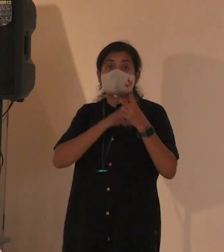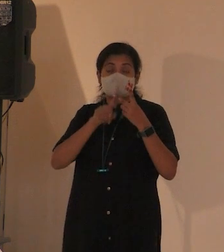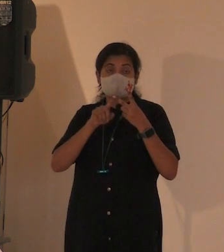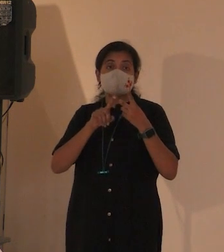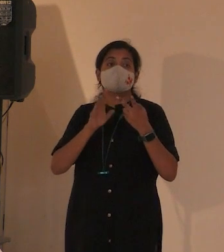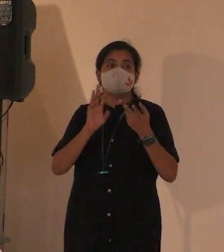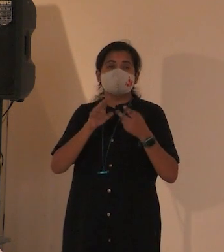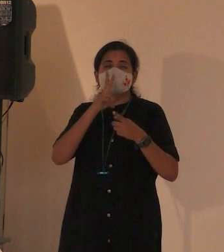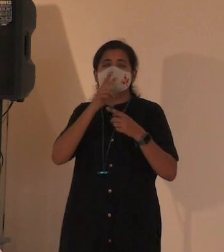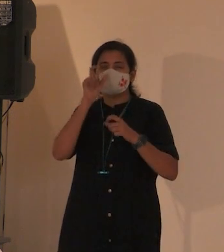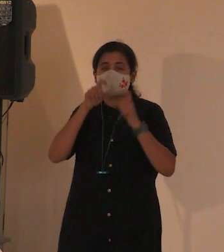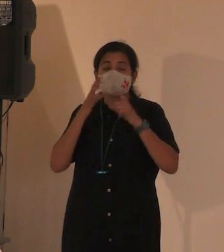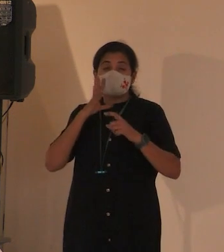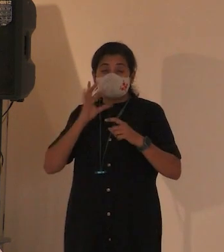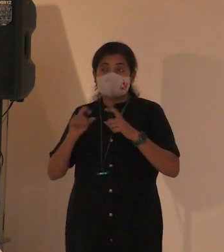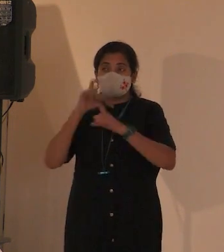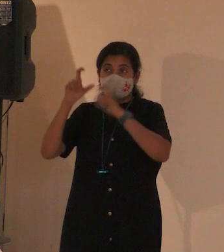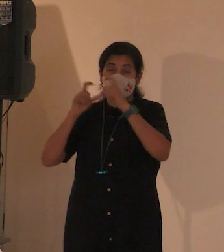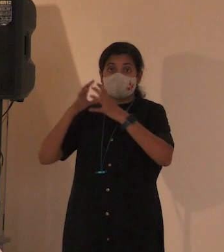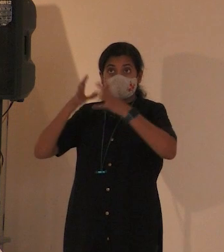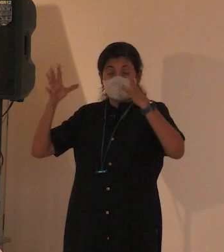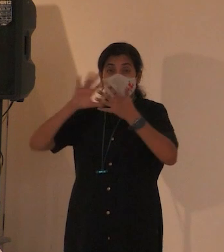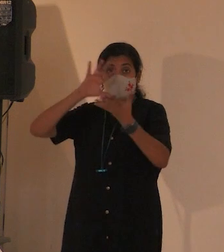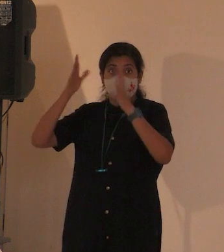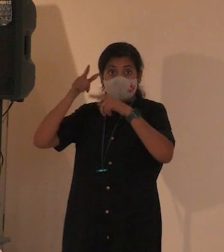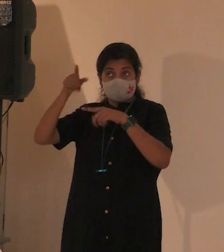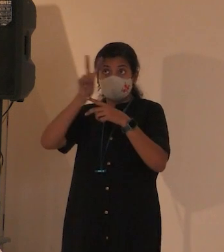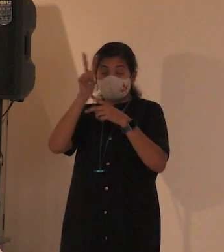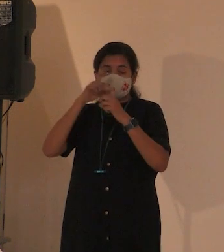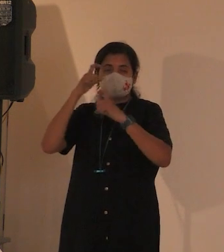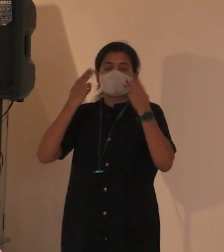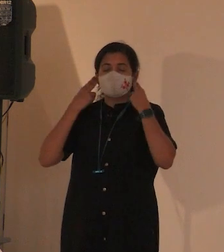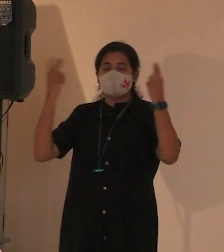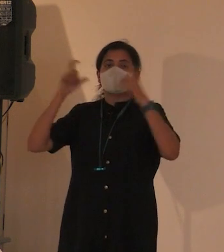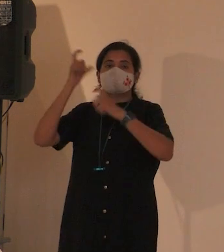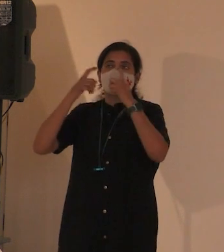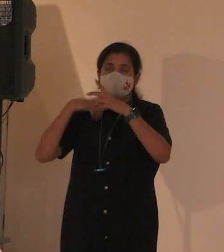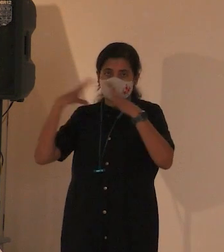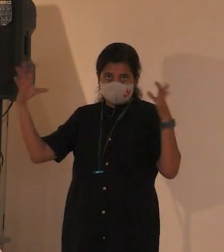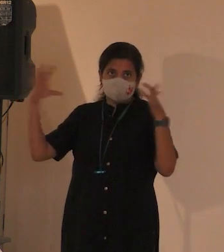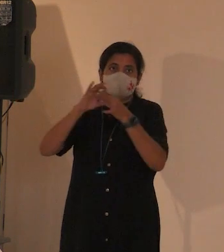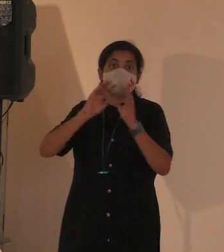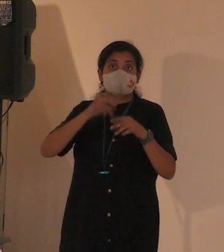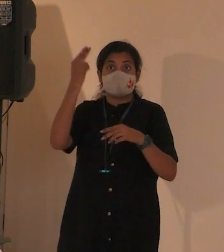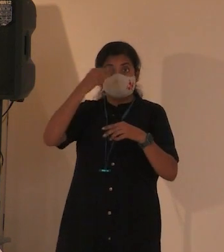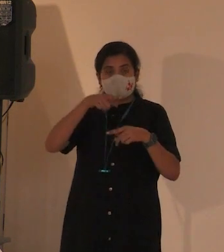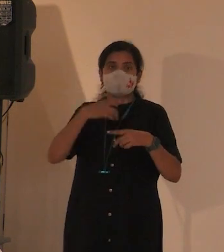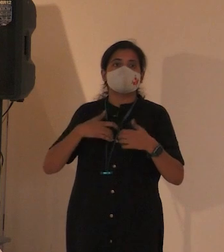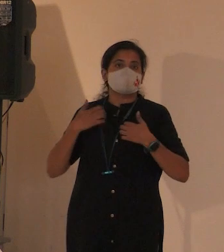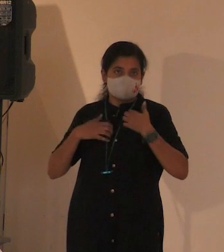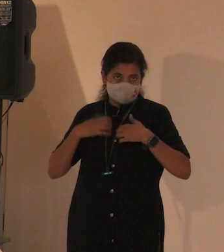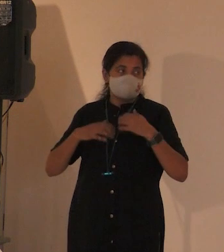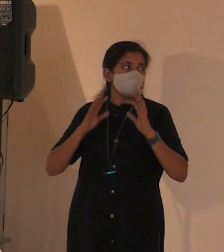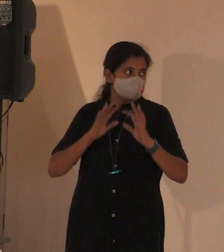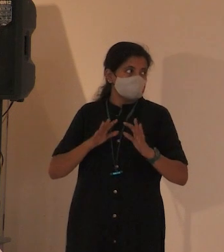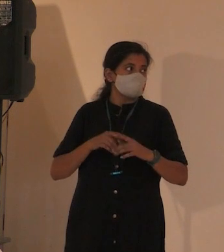reprints were sent to many major institutions around the world, St. John's being one. So these paintings are very interesting because, of